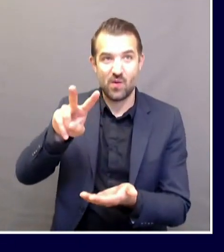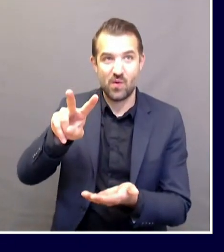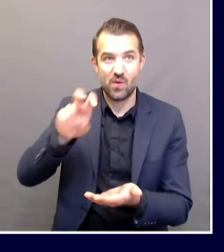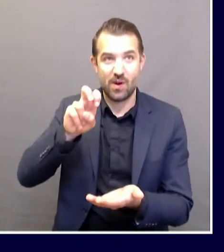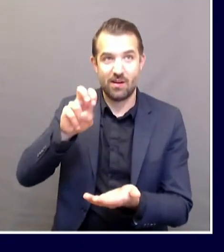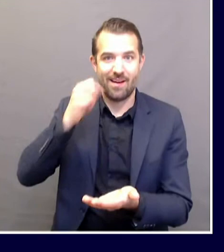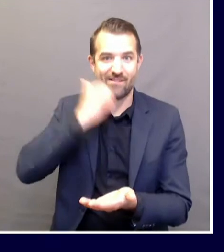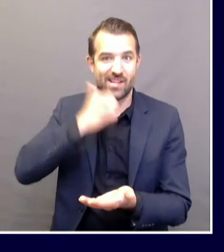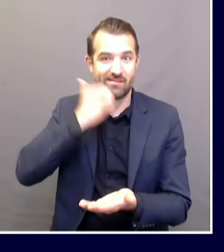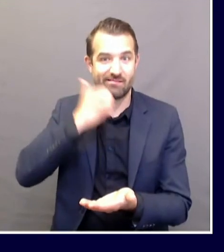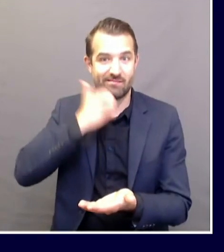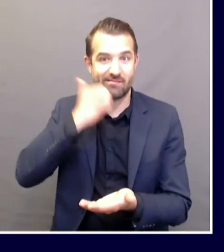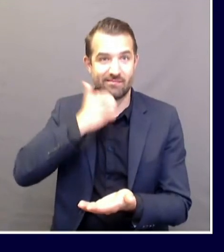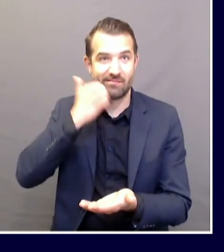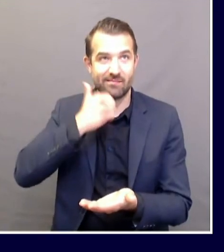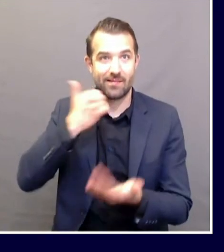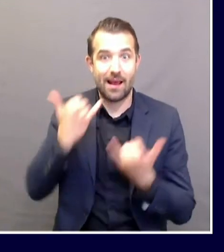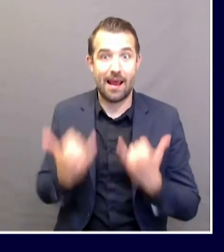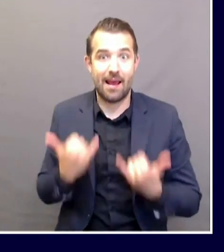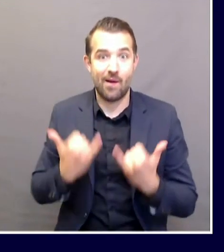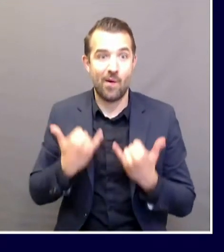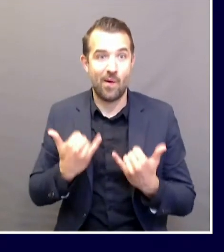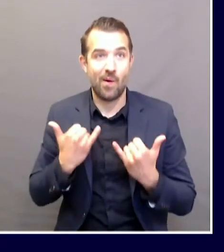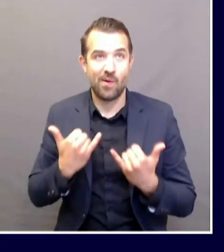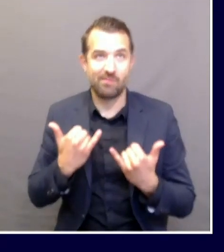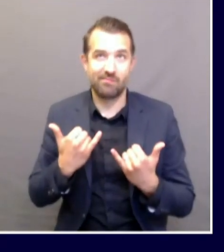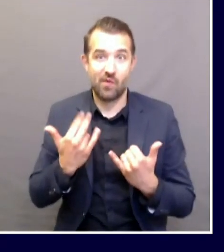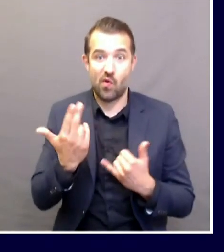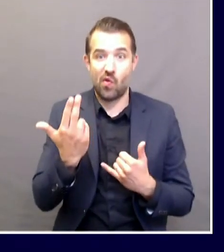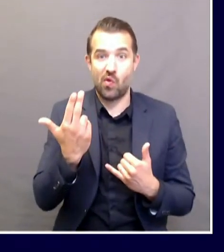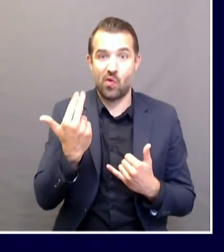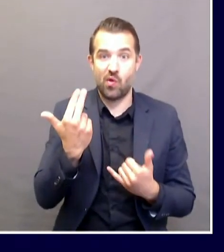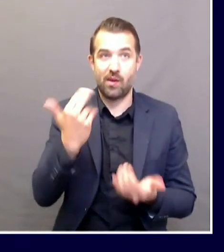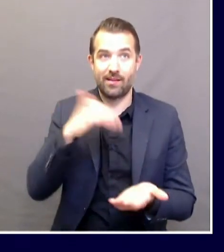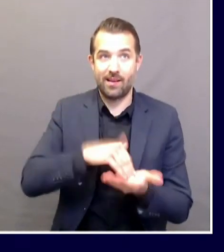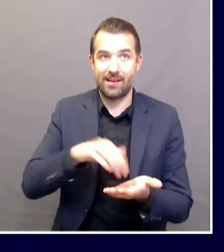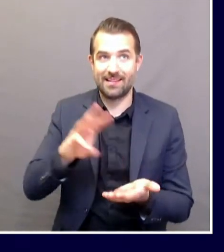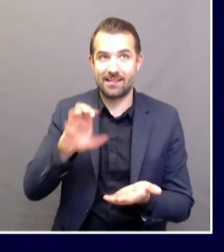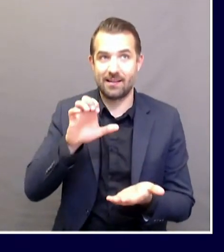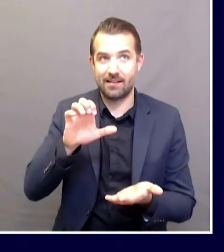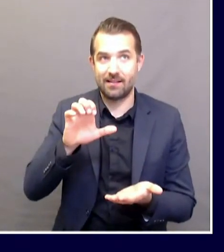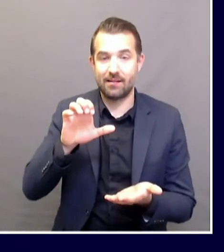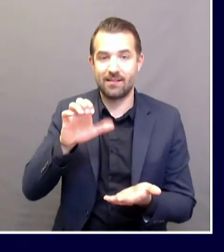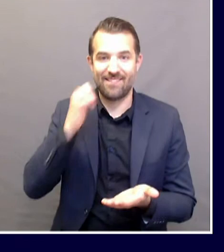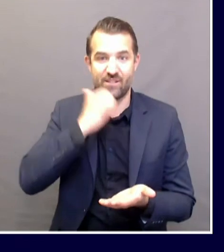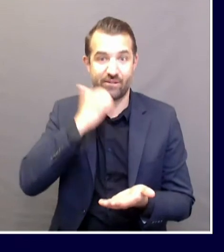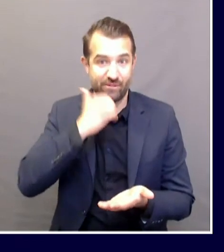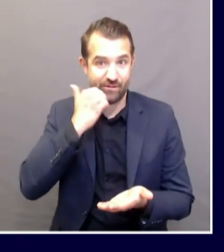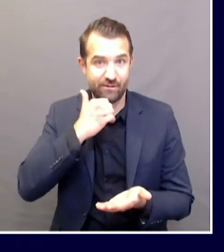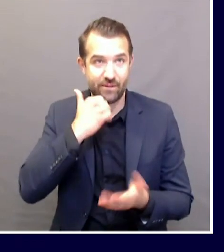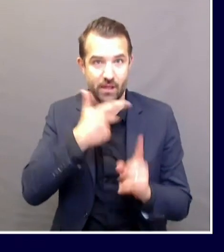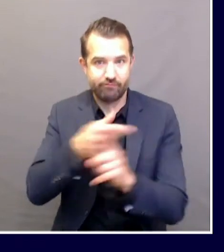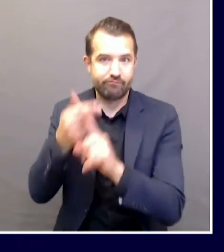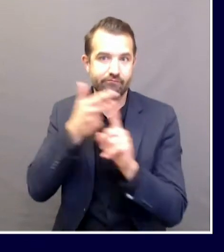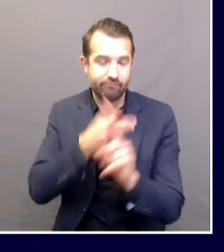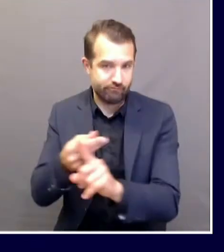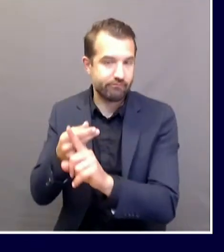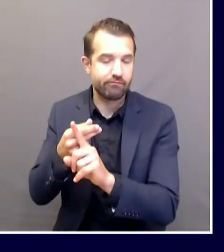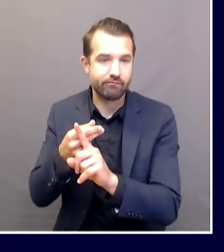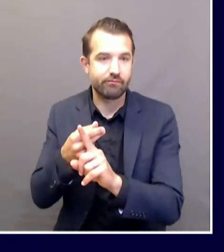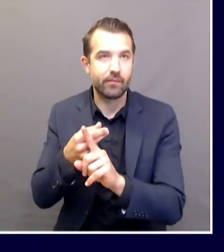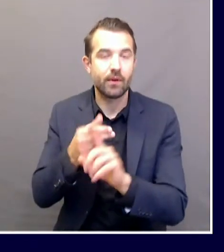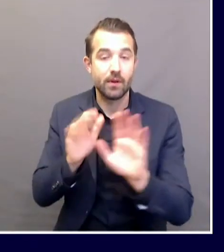about 13,600. That's on an adjusted 7-day basis. But that accounts for the way that I, as